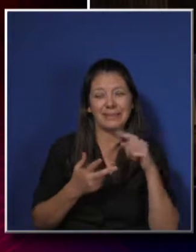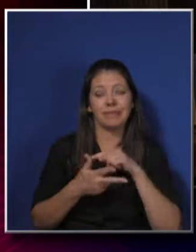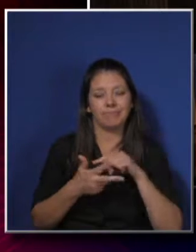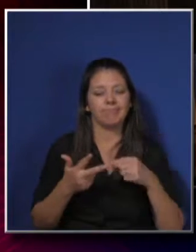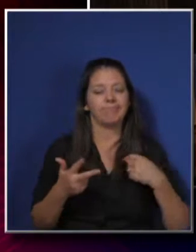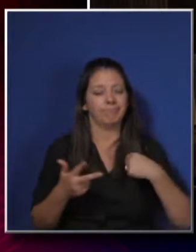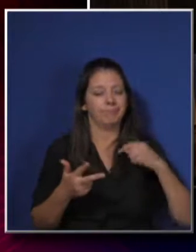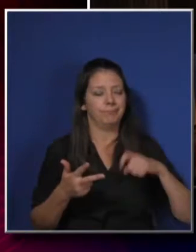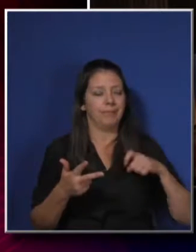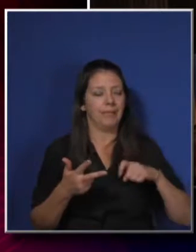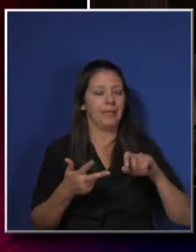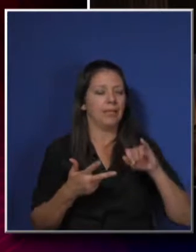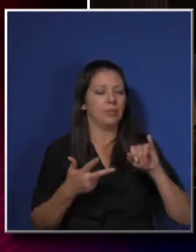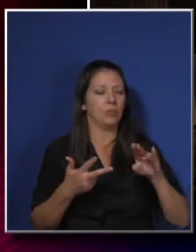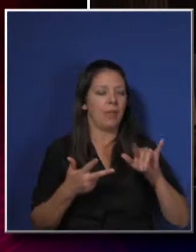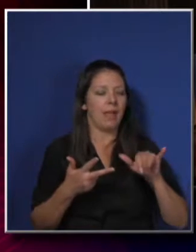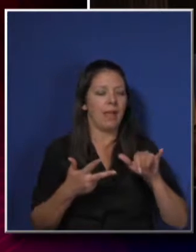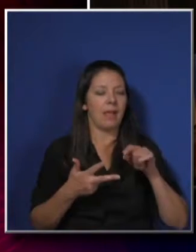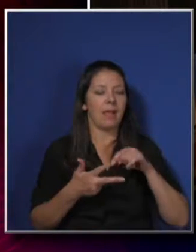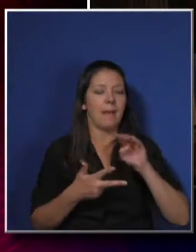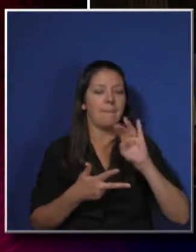the July and March meetings moved.